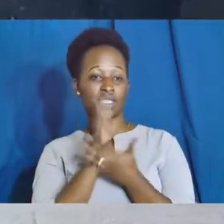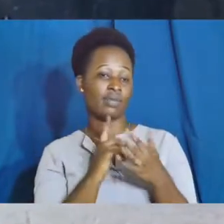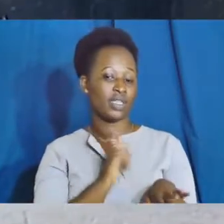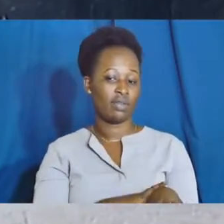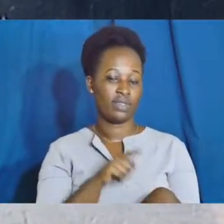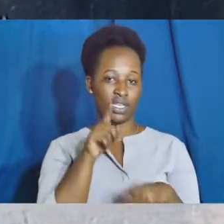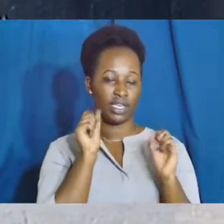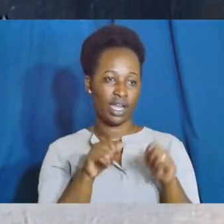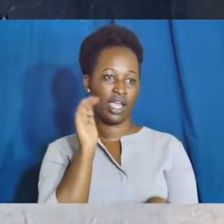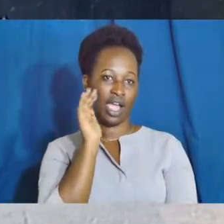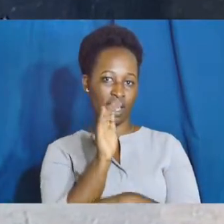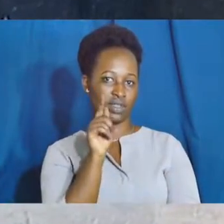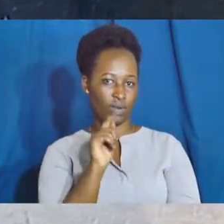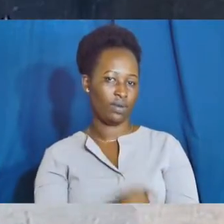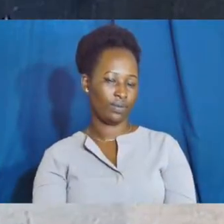sometimes they can ask you,